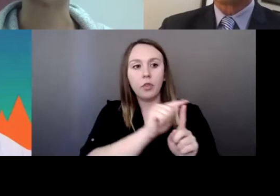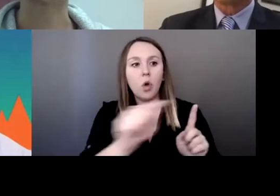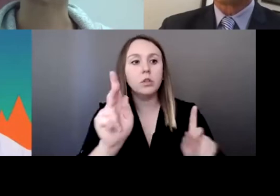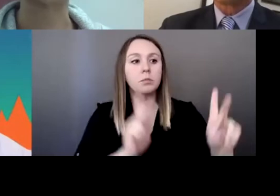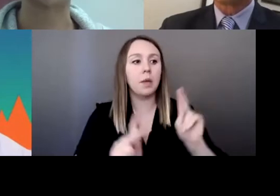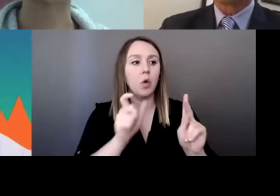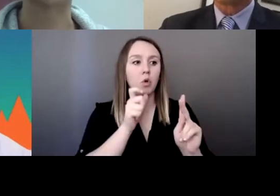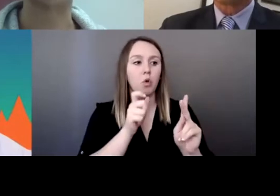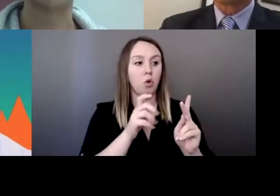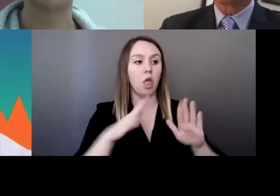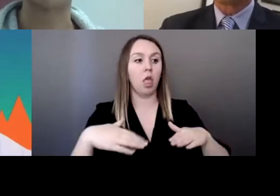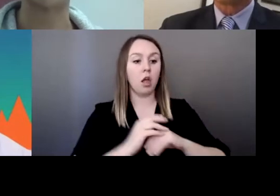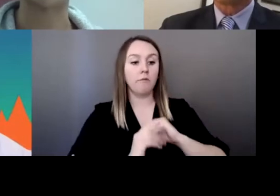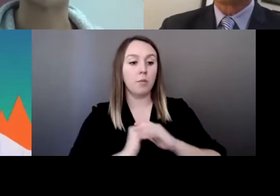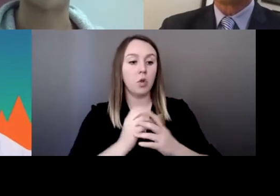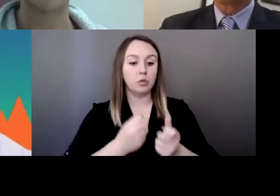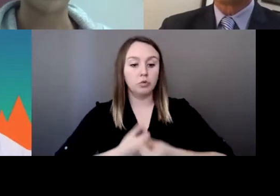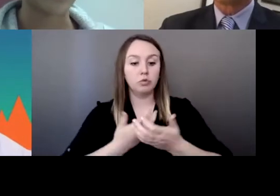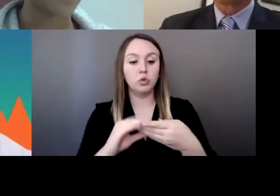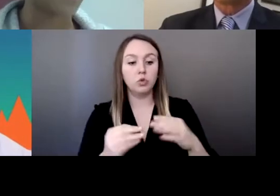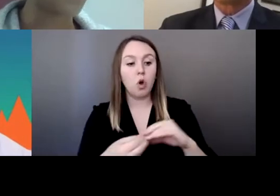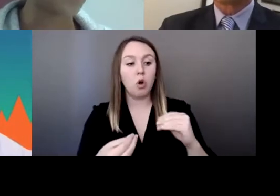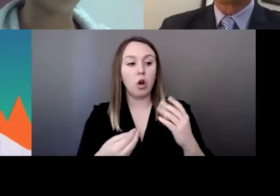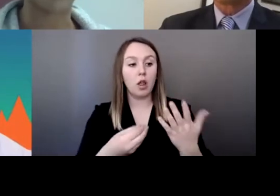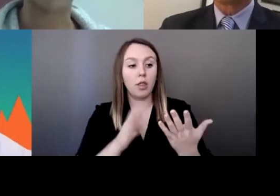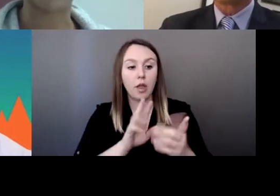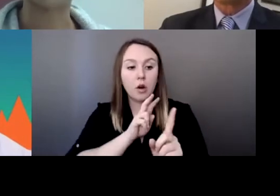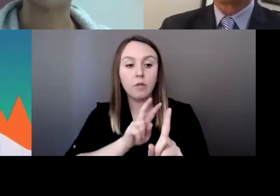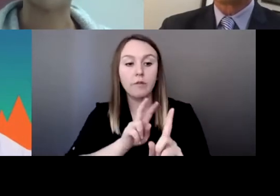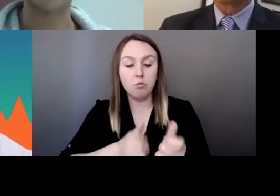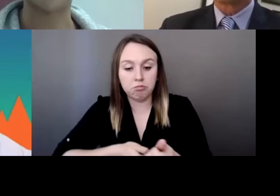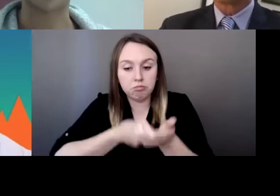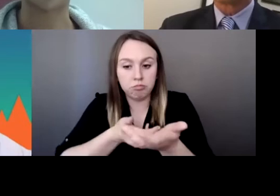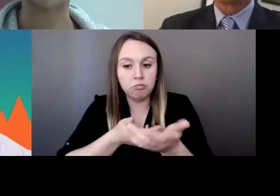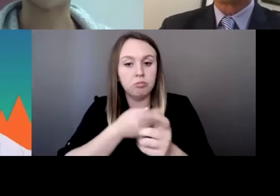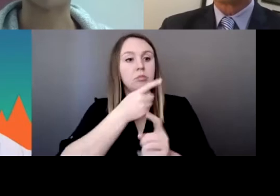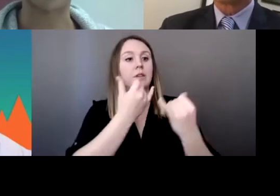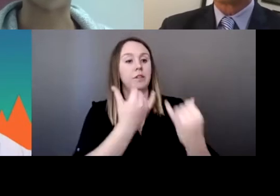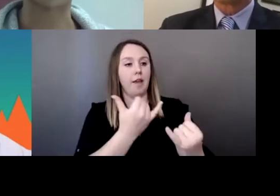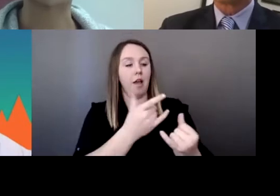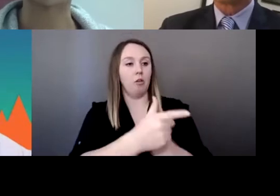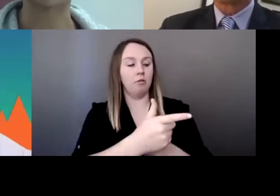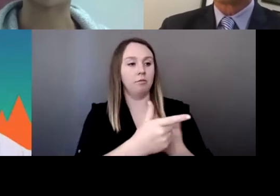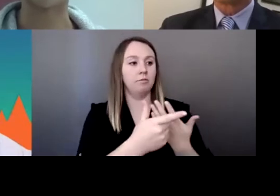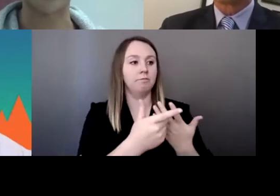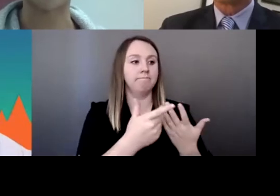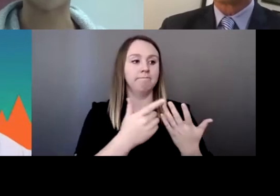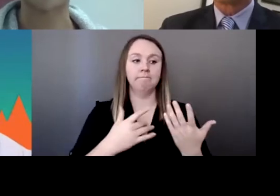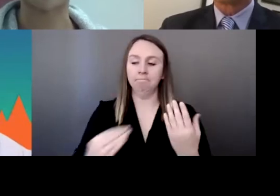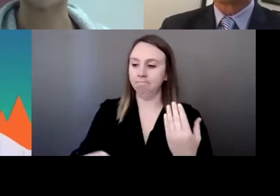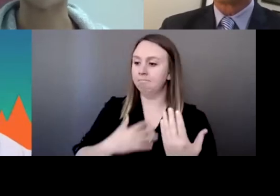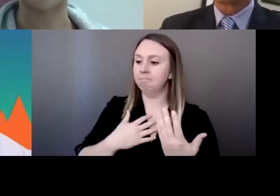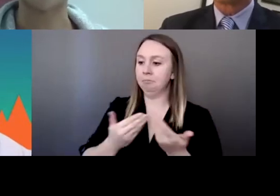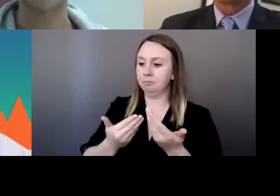own stories and giving them a voice that they, you know, hopefully will be encouraged to come forward with their own stories if